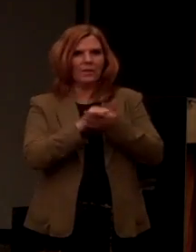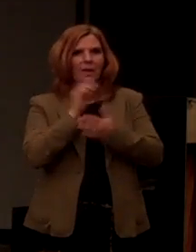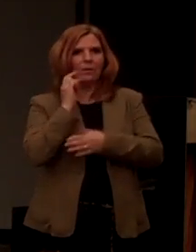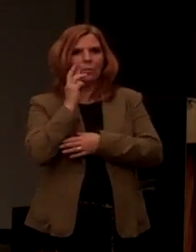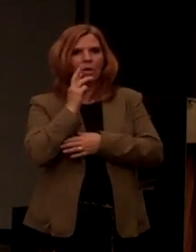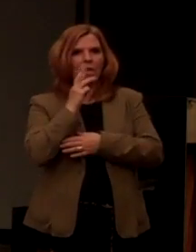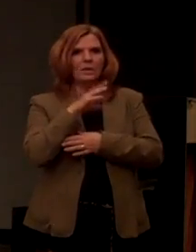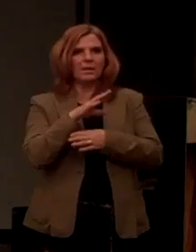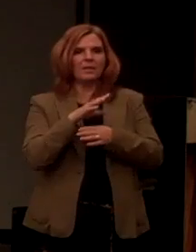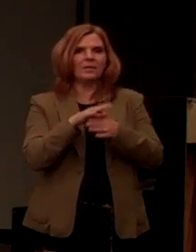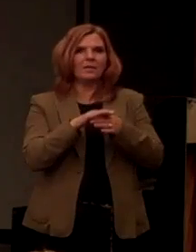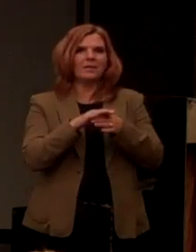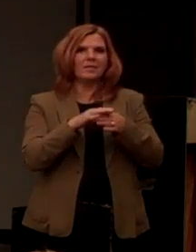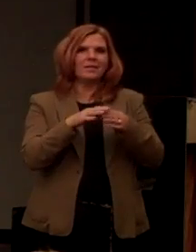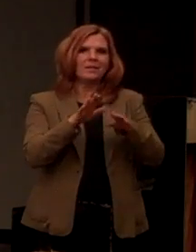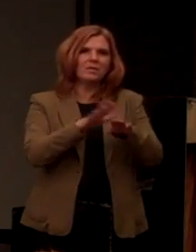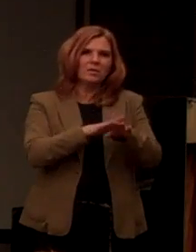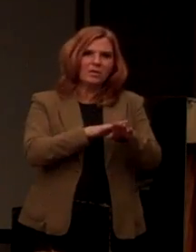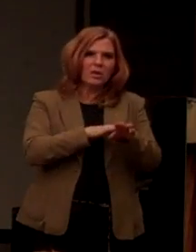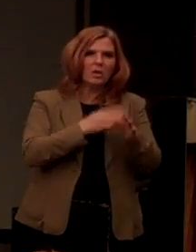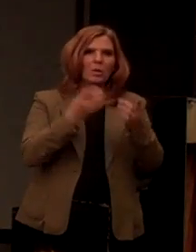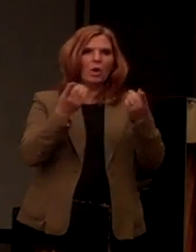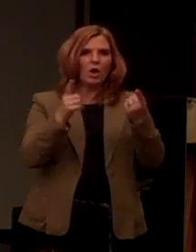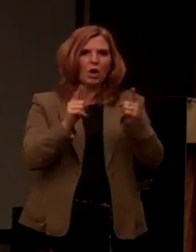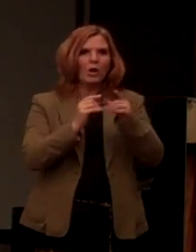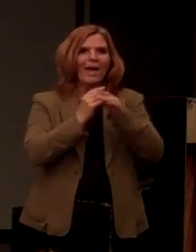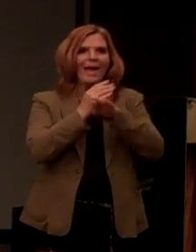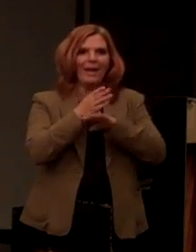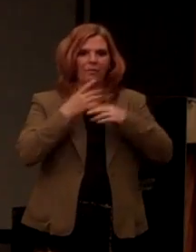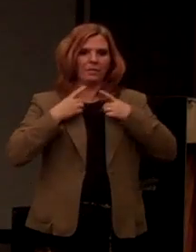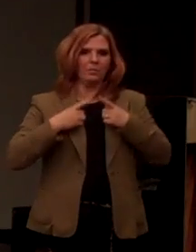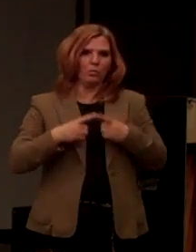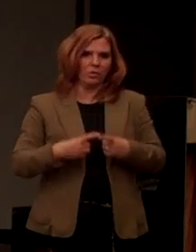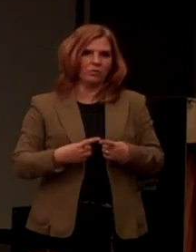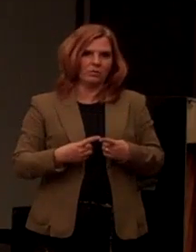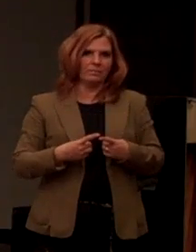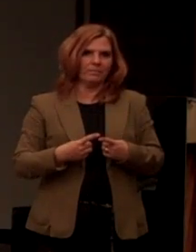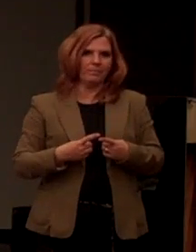Wheeling's slowdown occurred after the Great Depression.